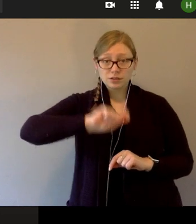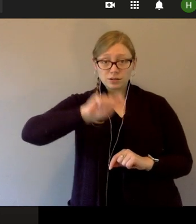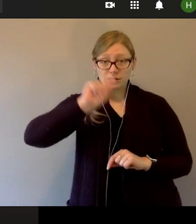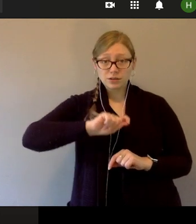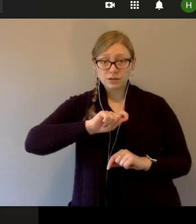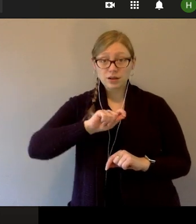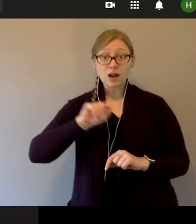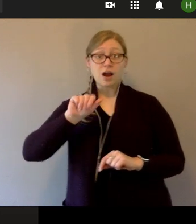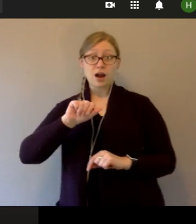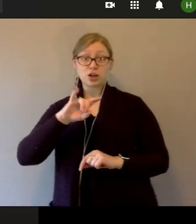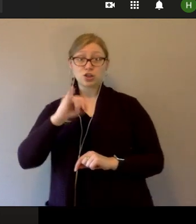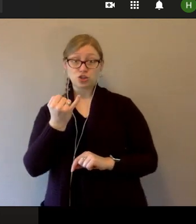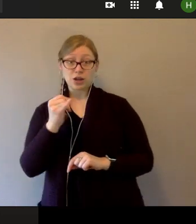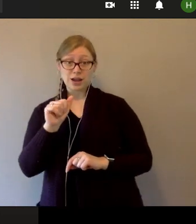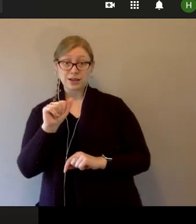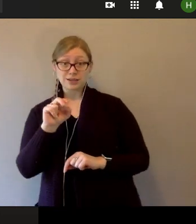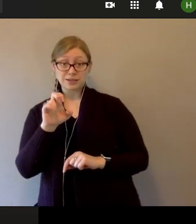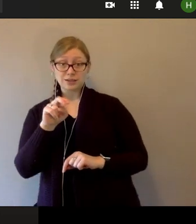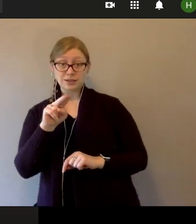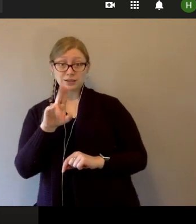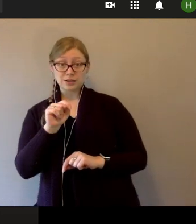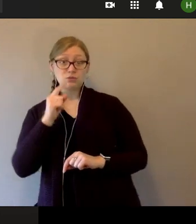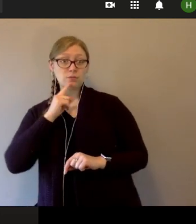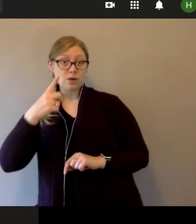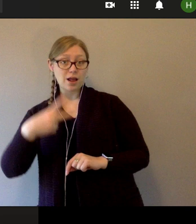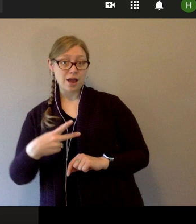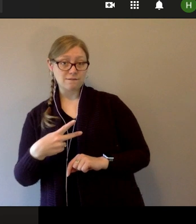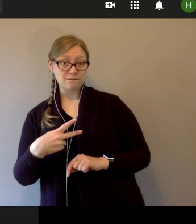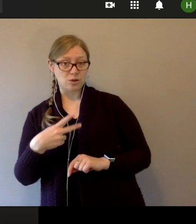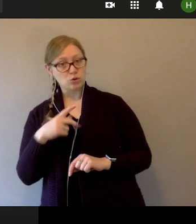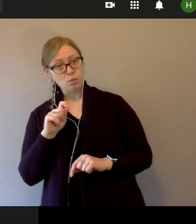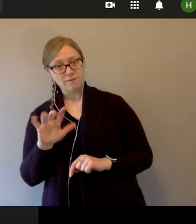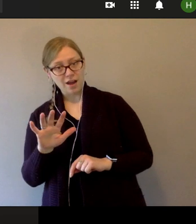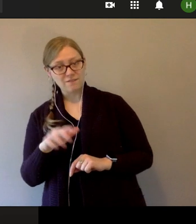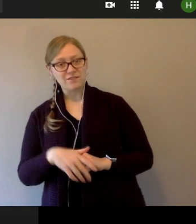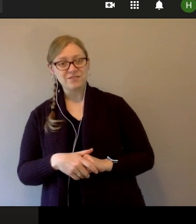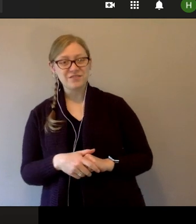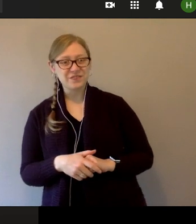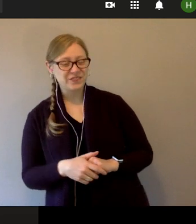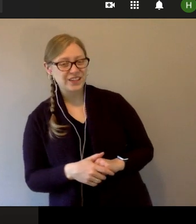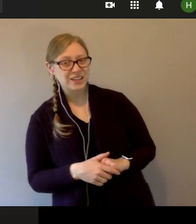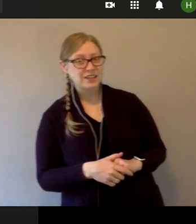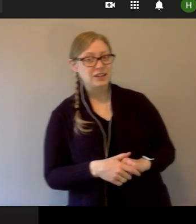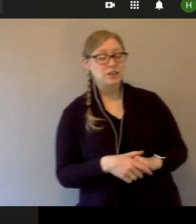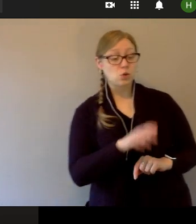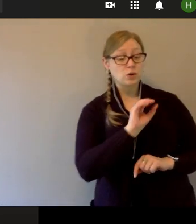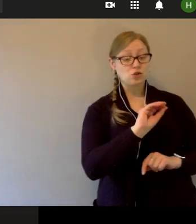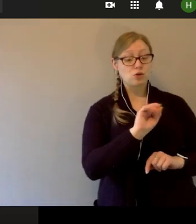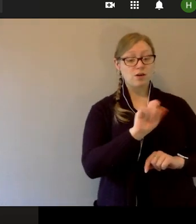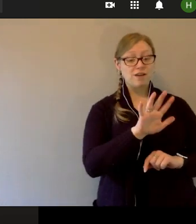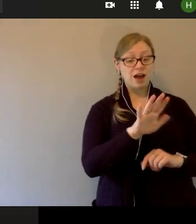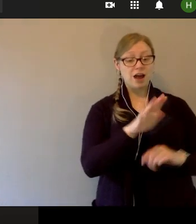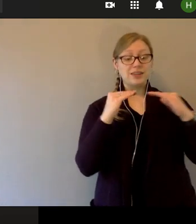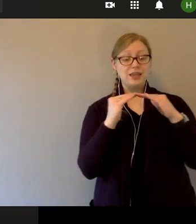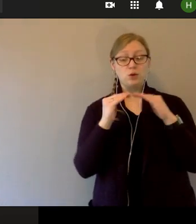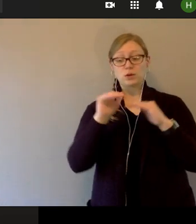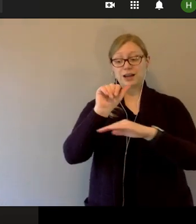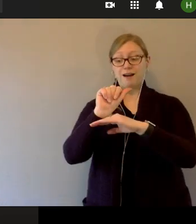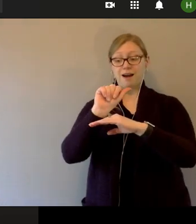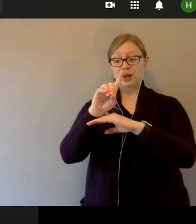a half. So 0.5 is equal to the adjacent over the